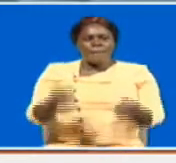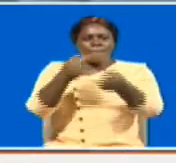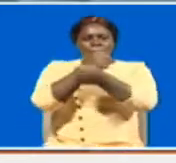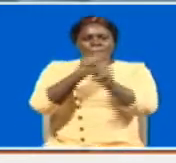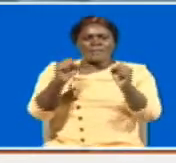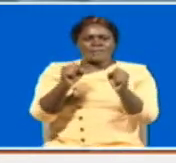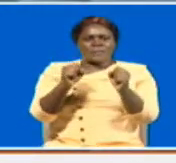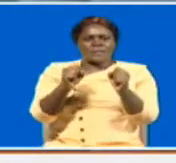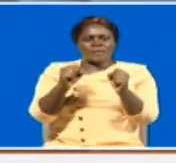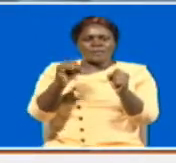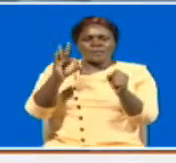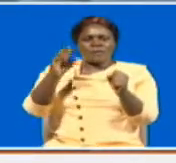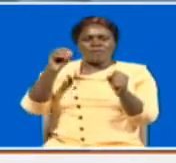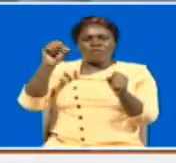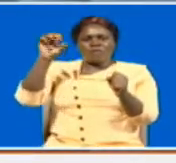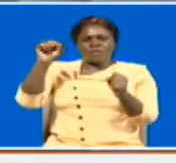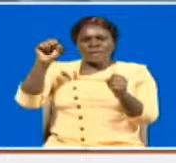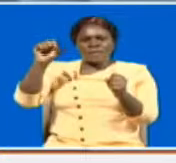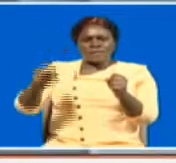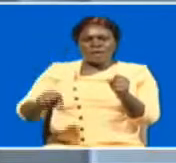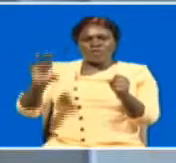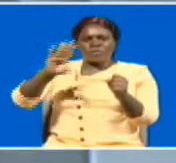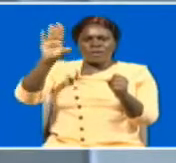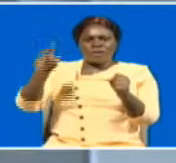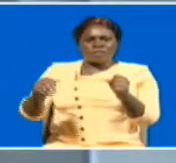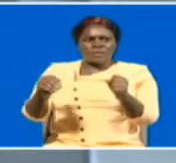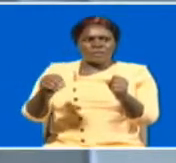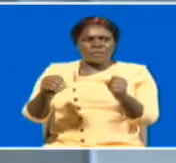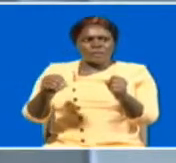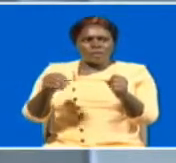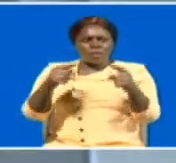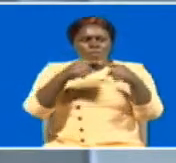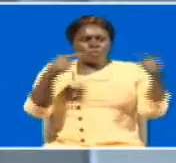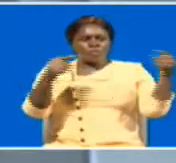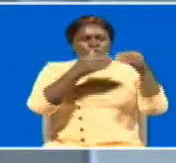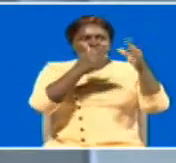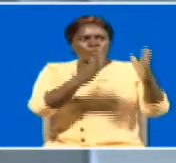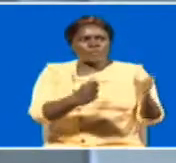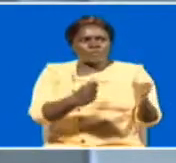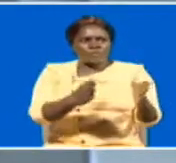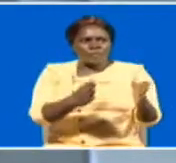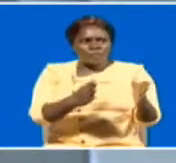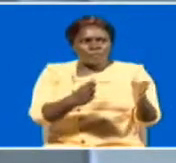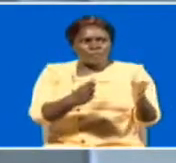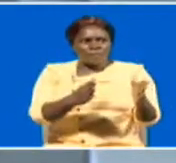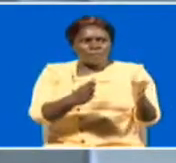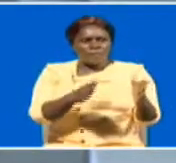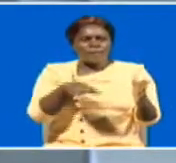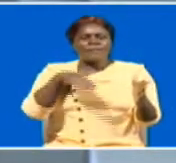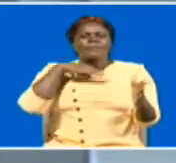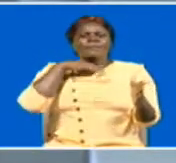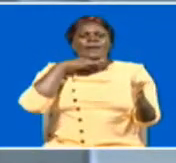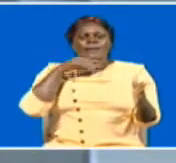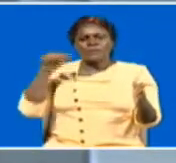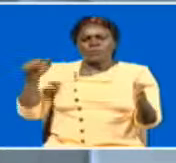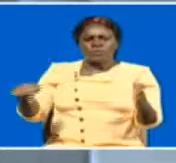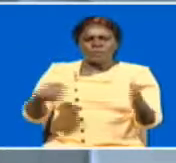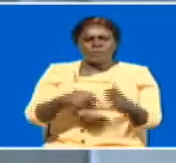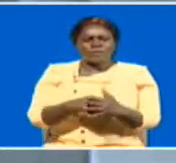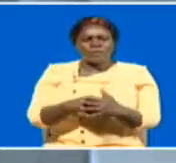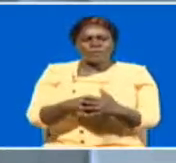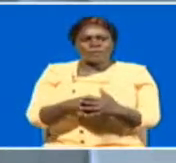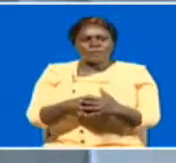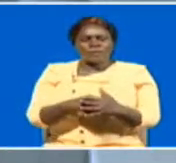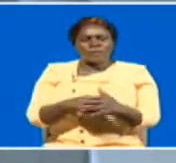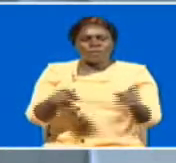President Cyril Ramaphosa has led South Africans in mourning opposition leader Mangosuthu Buthelezi, who died earlier today. The Zulu